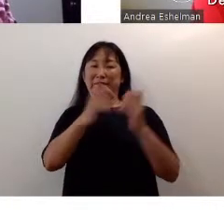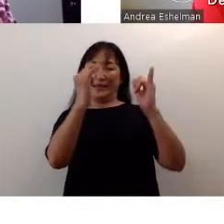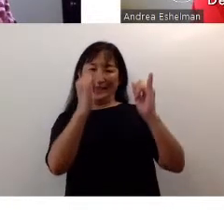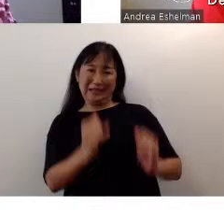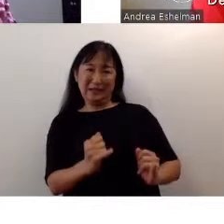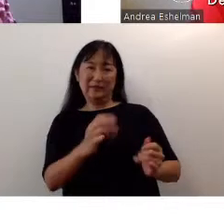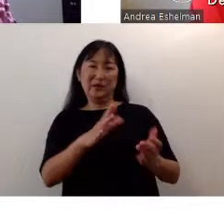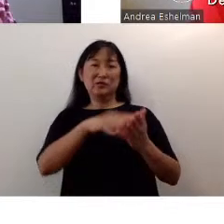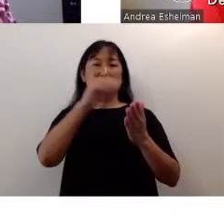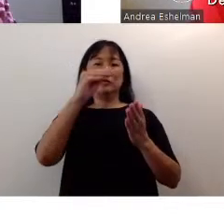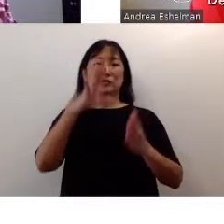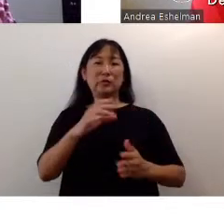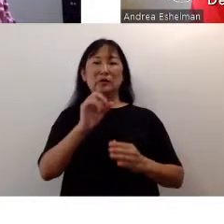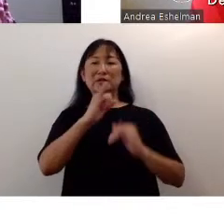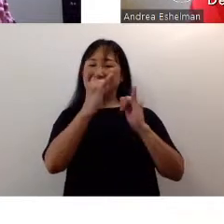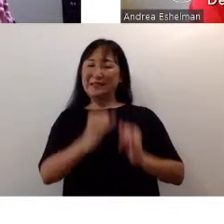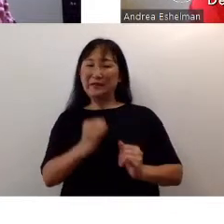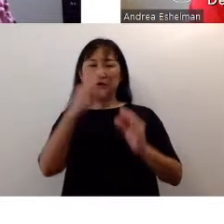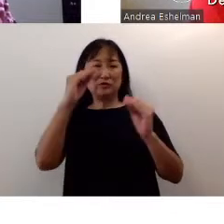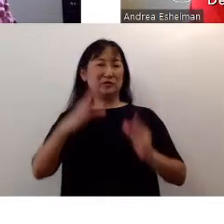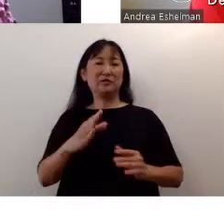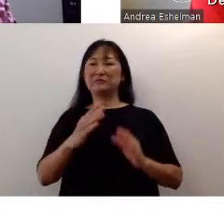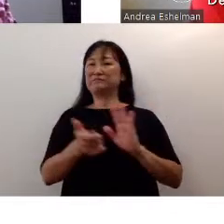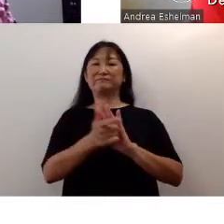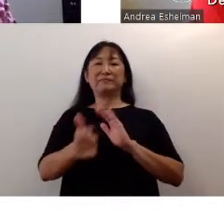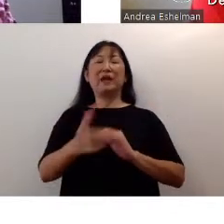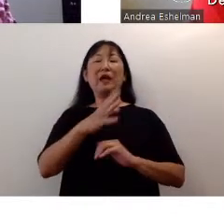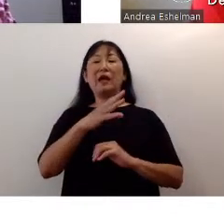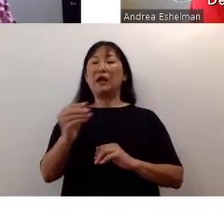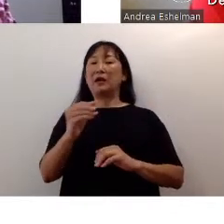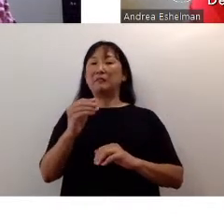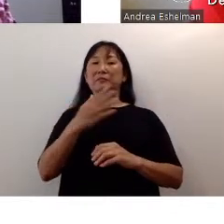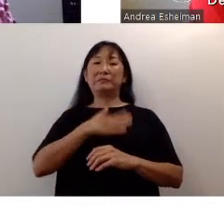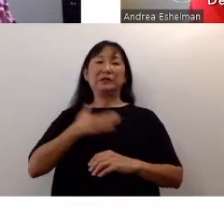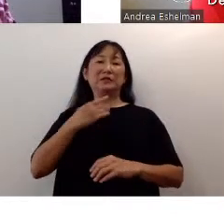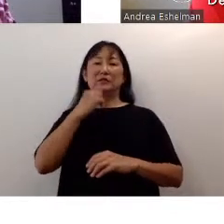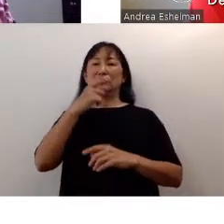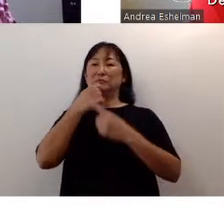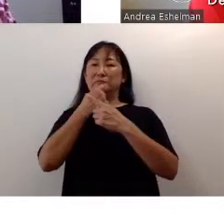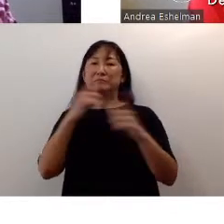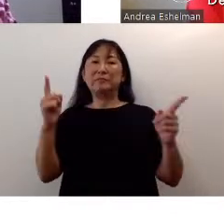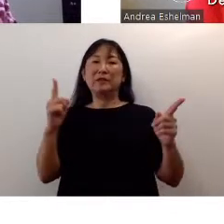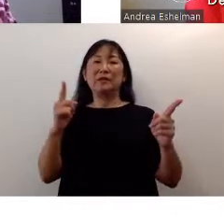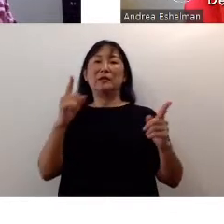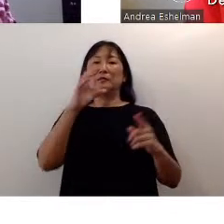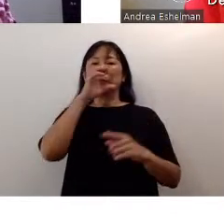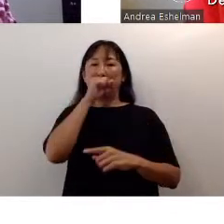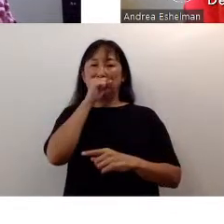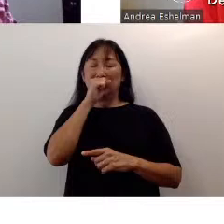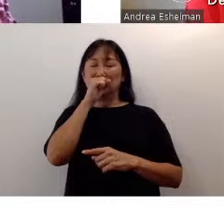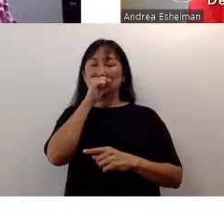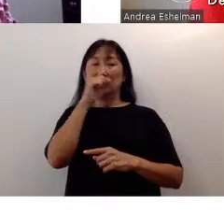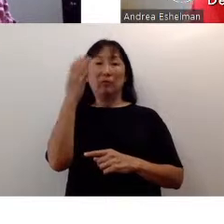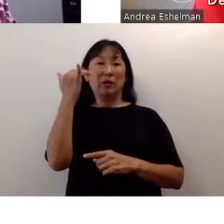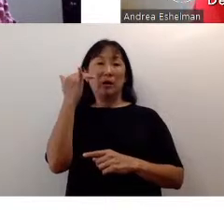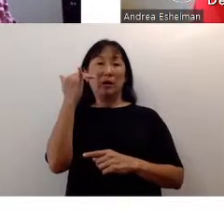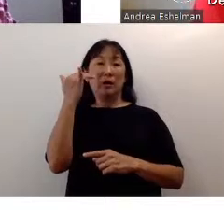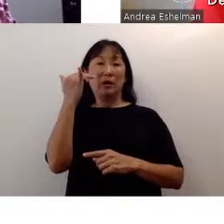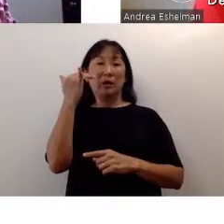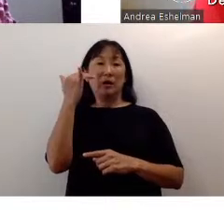individual students. And we also ask that you not disclose personal information in Facebook, as it isn't a confidential